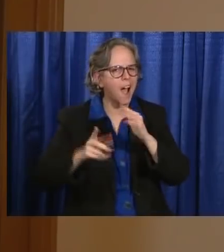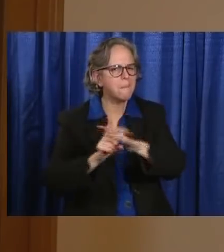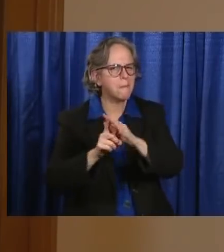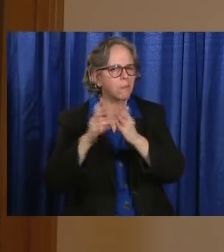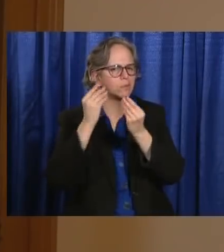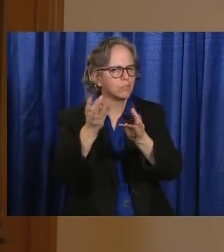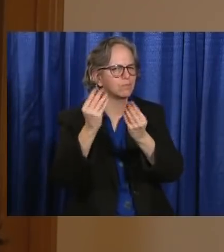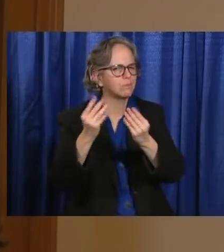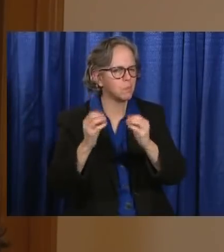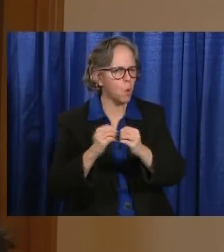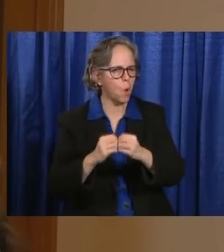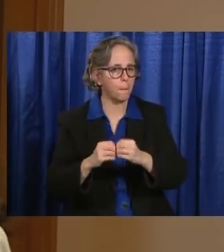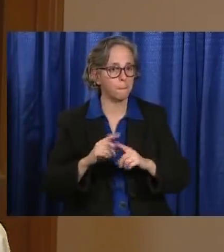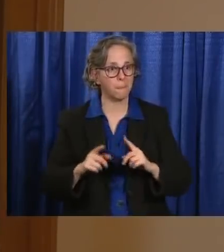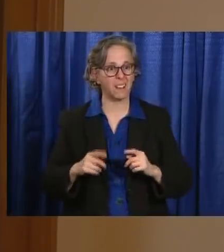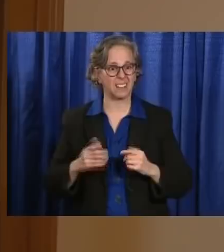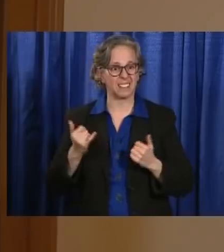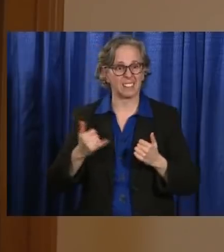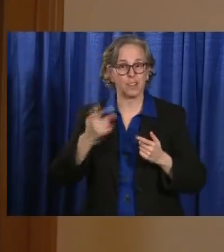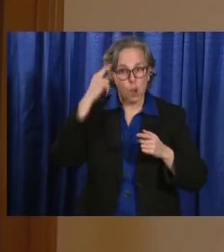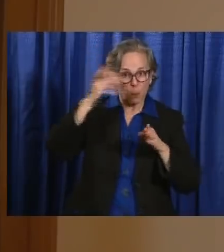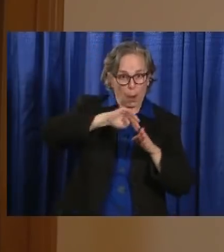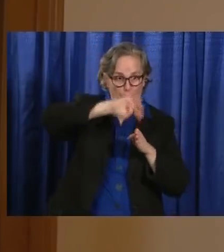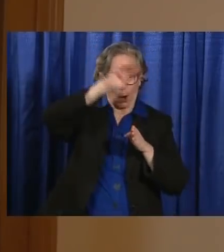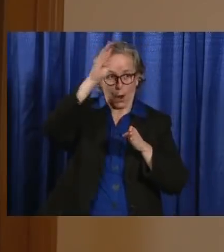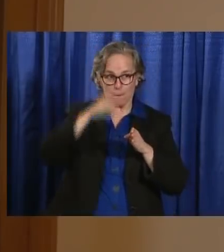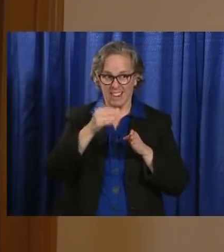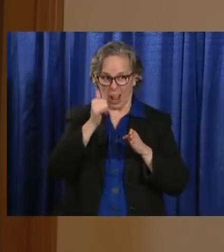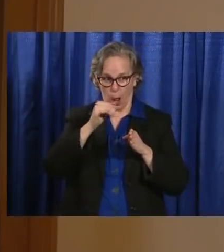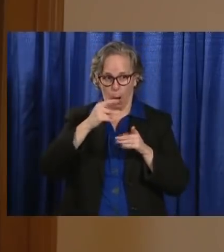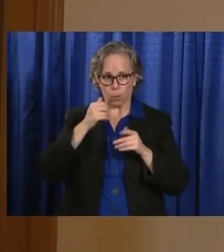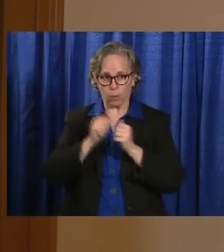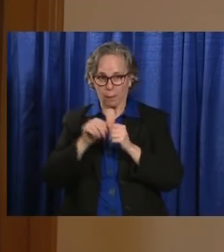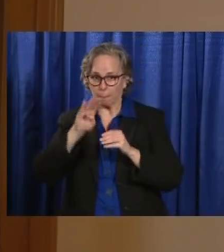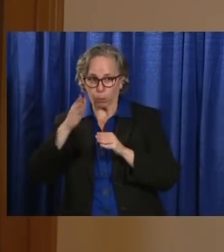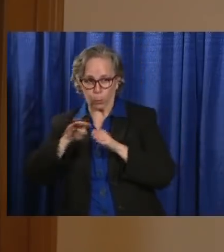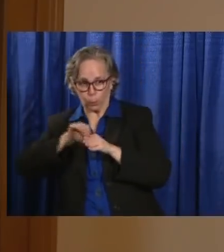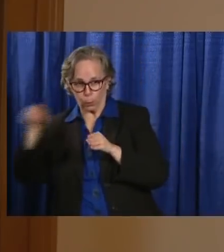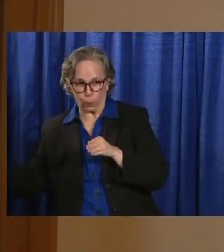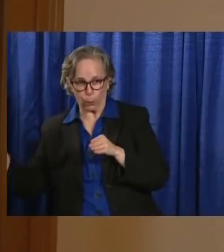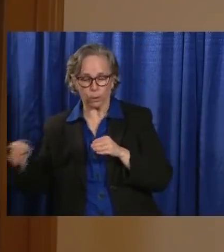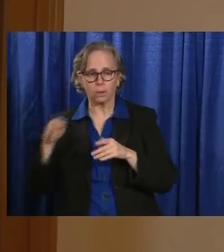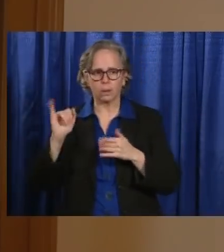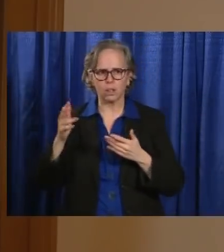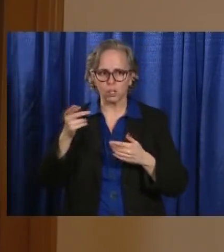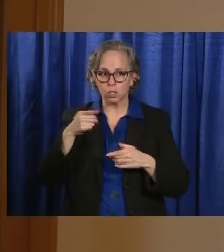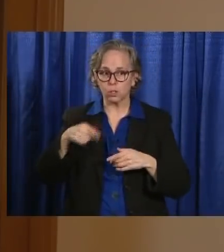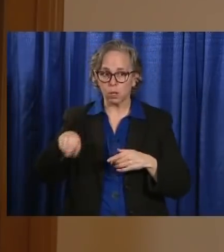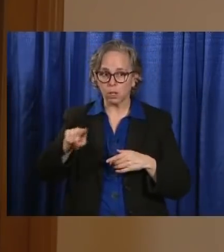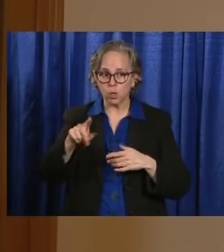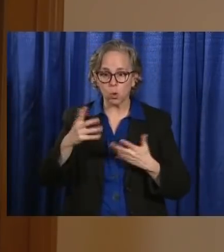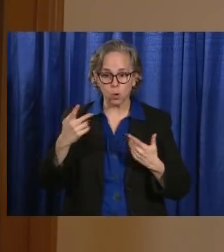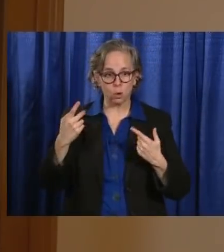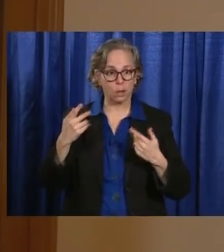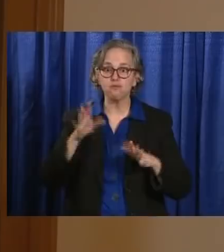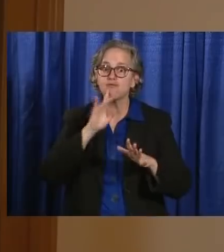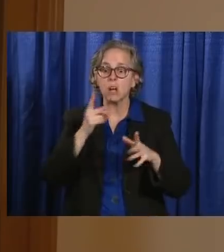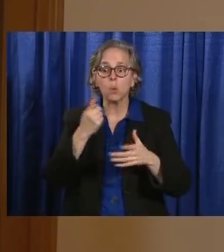Next, our curve. We will also be talking a lot more about the fact that you are being successful, Ohio.